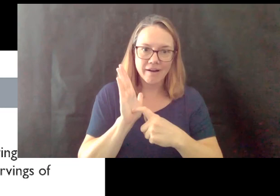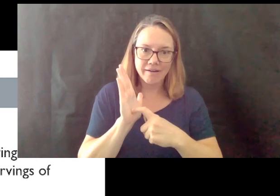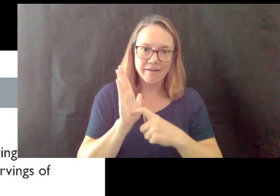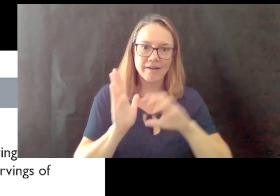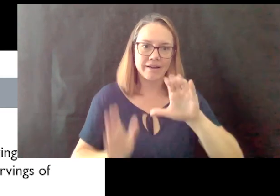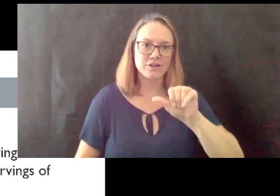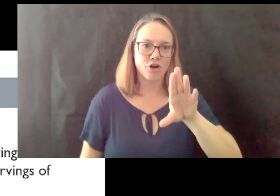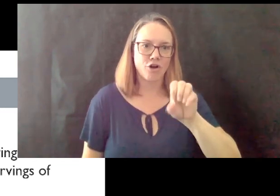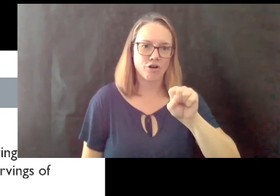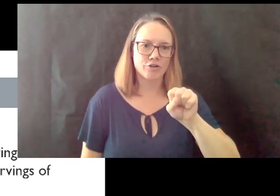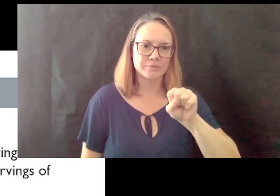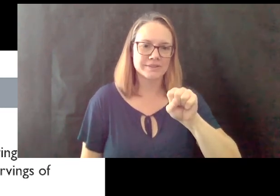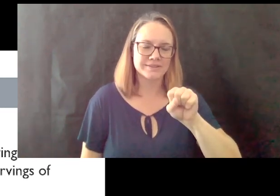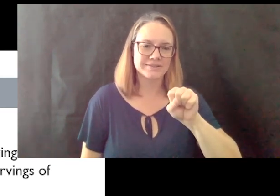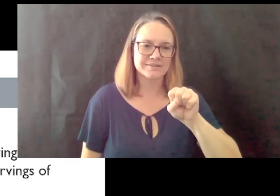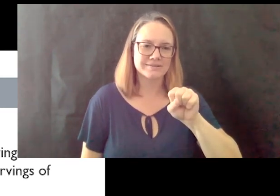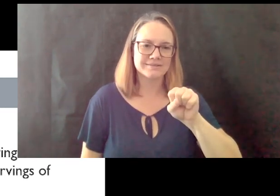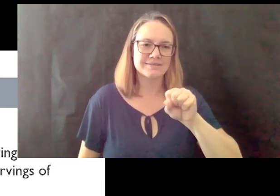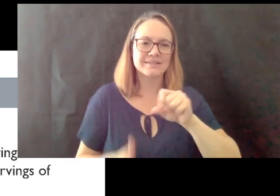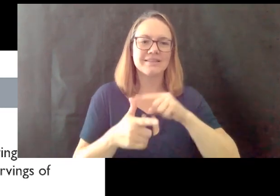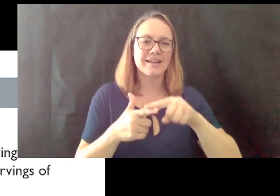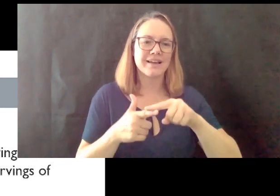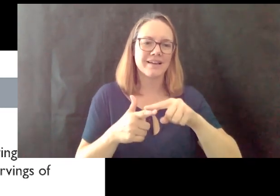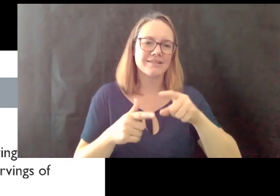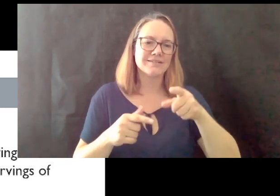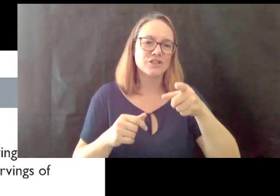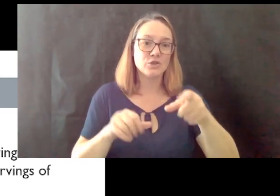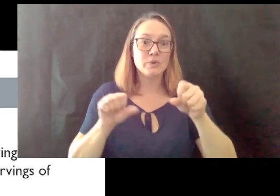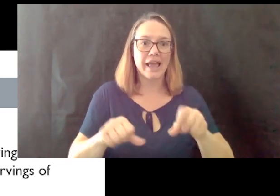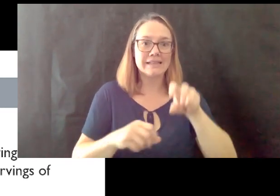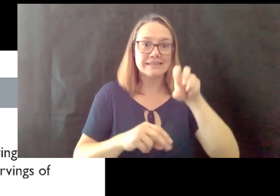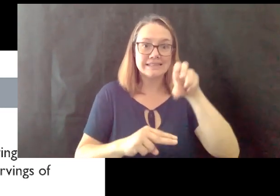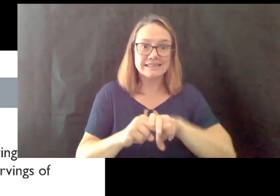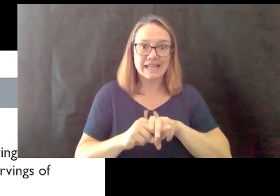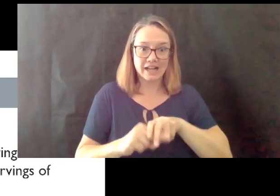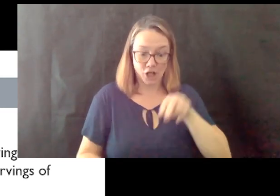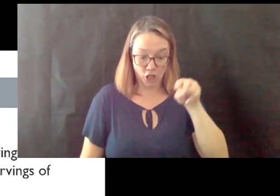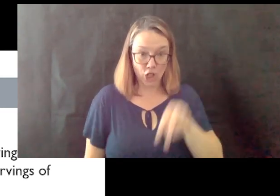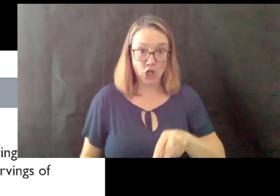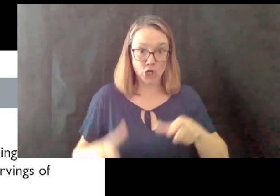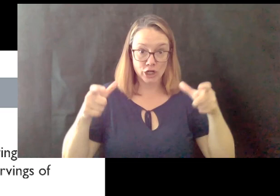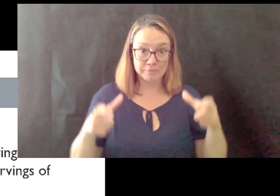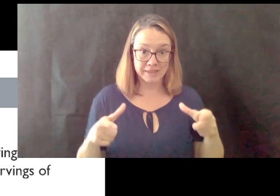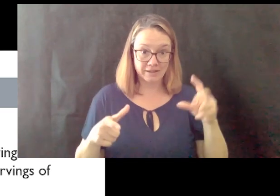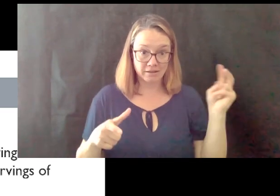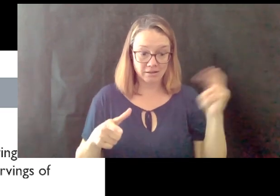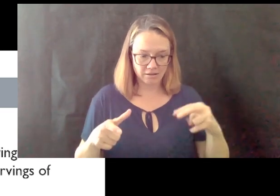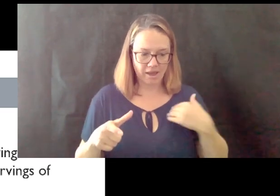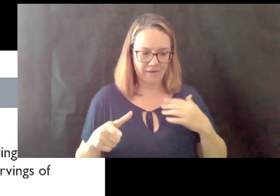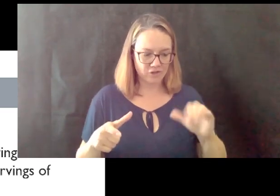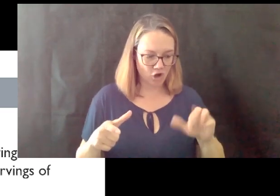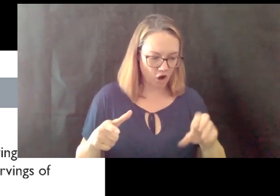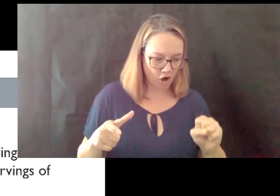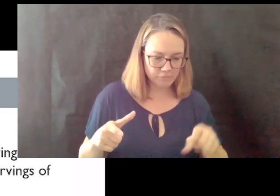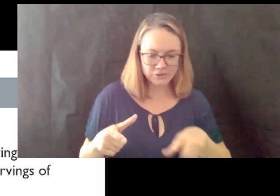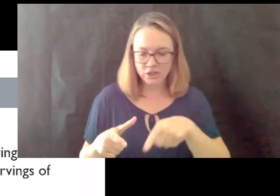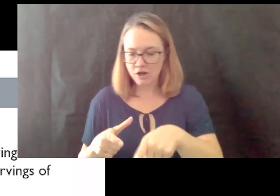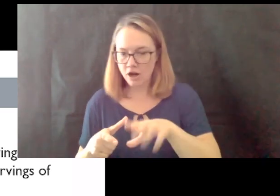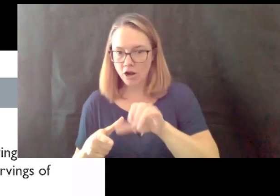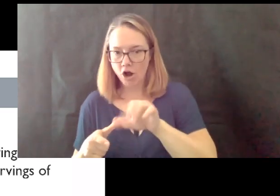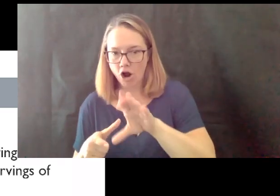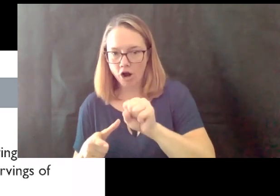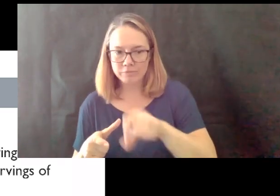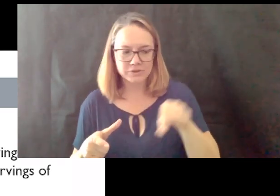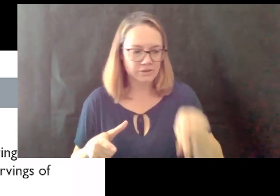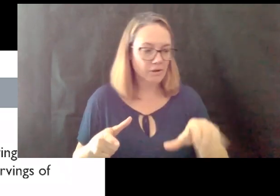to identify foods that are carbohydrates. And that way you'll be able to sit down and say, okay, I